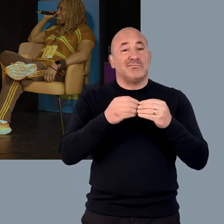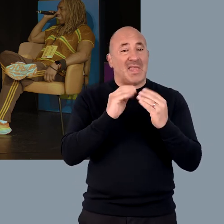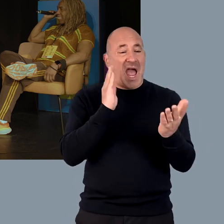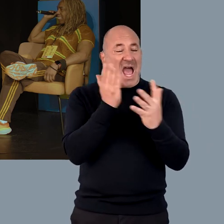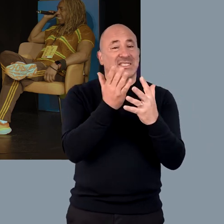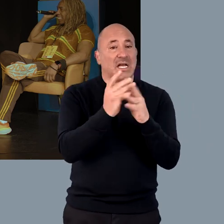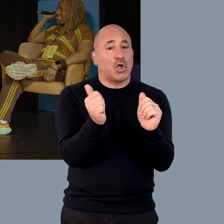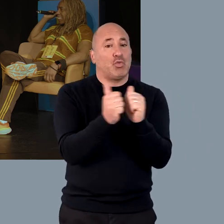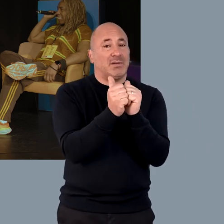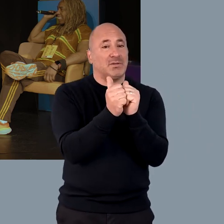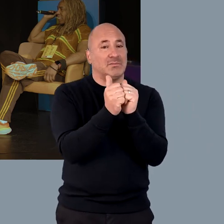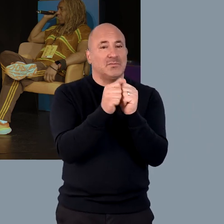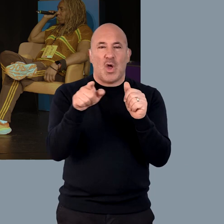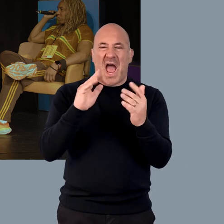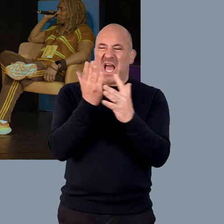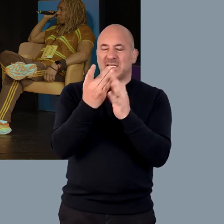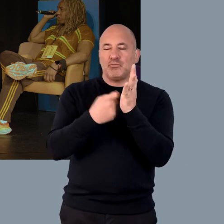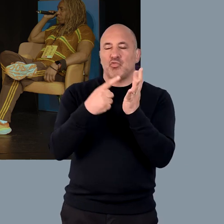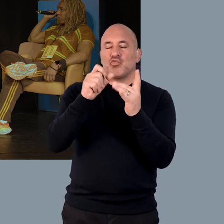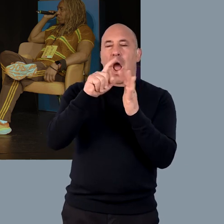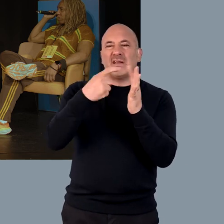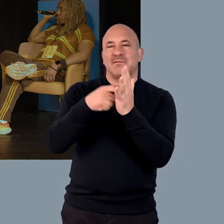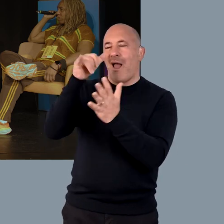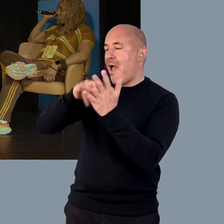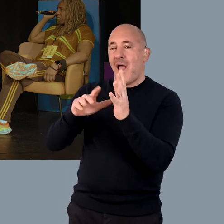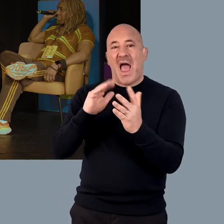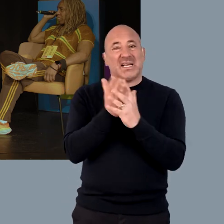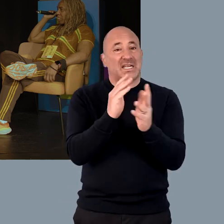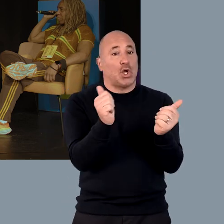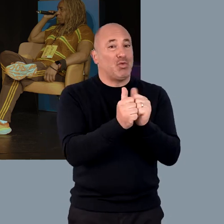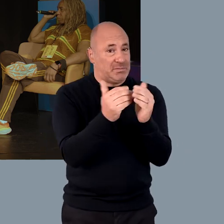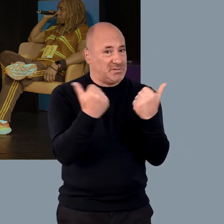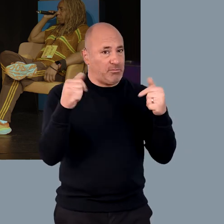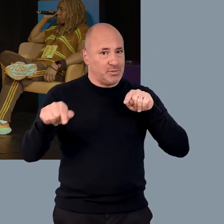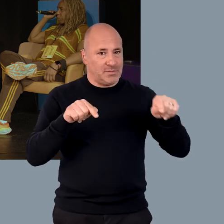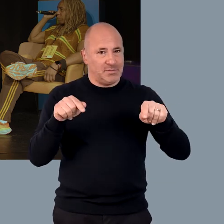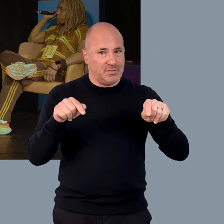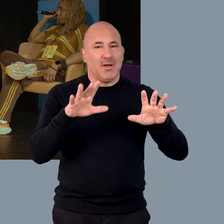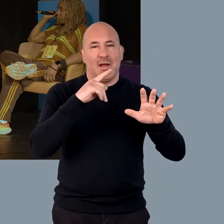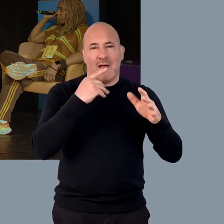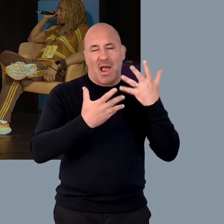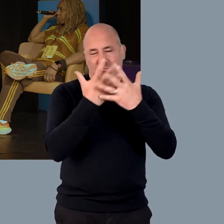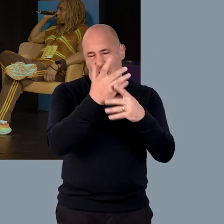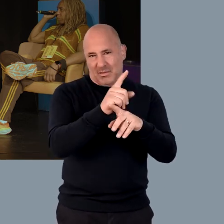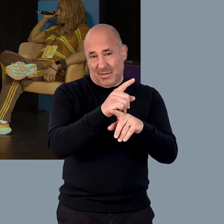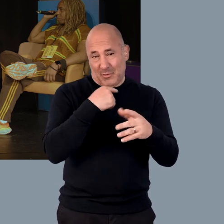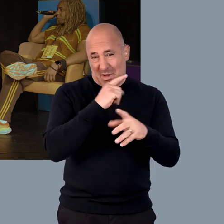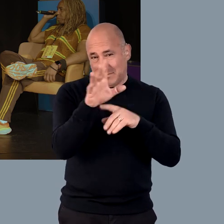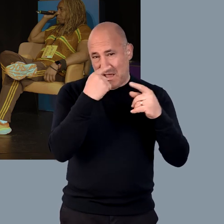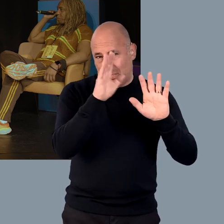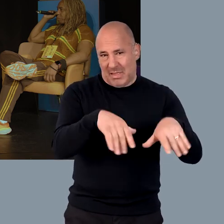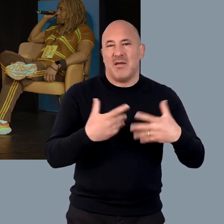like we start by just making An access agreement so it's separate to an access rider we can come on to those as well